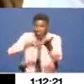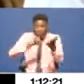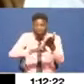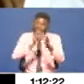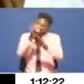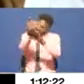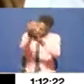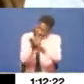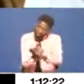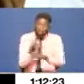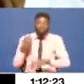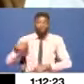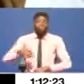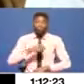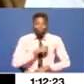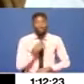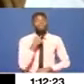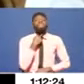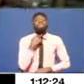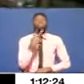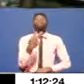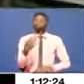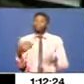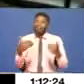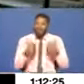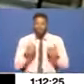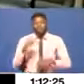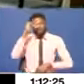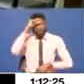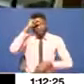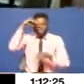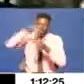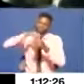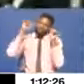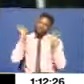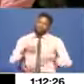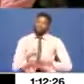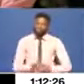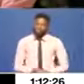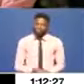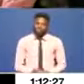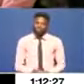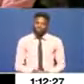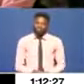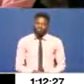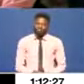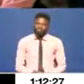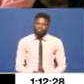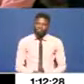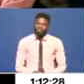tuna sauti kwenye serikali. Kevin Washira, Lunchtime News.